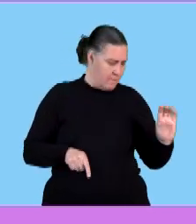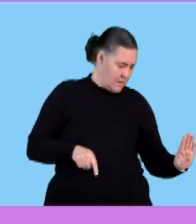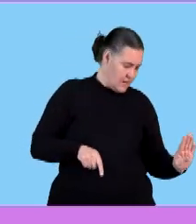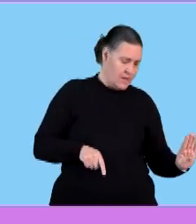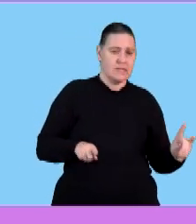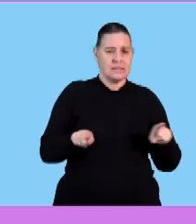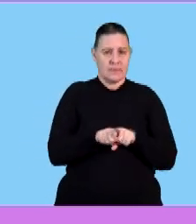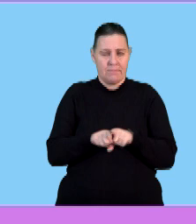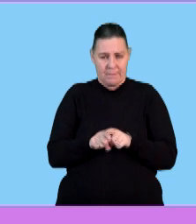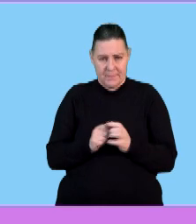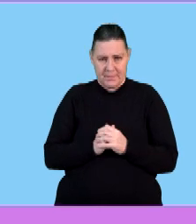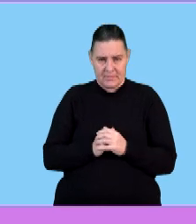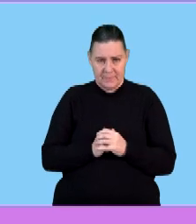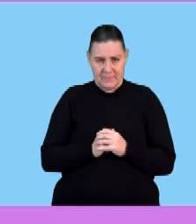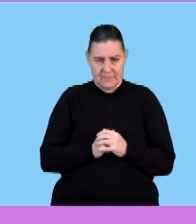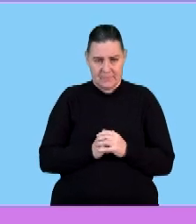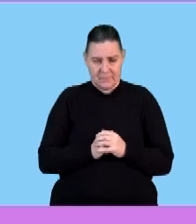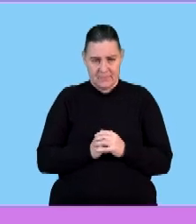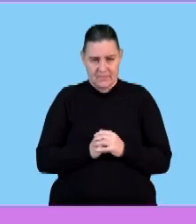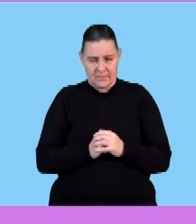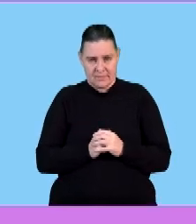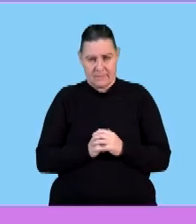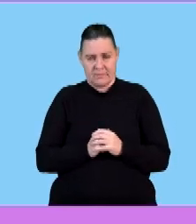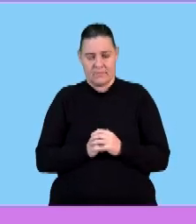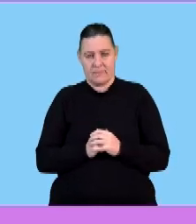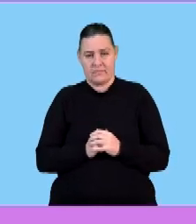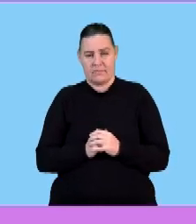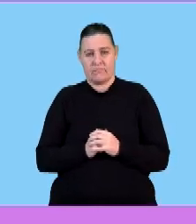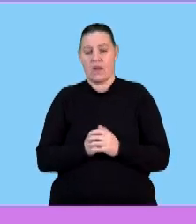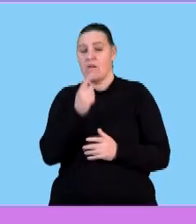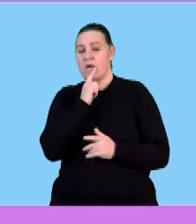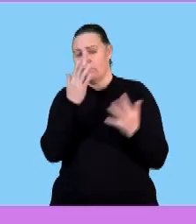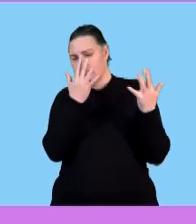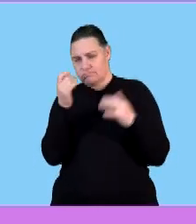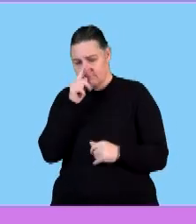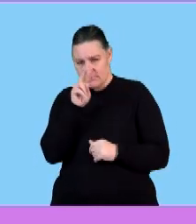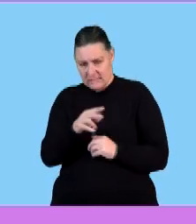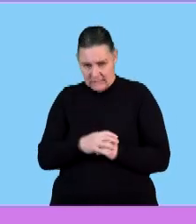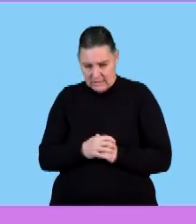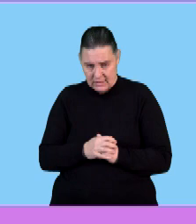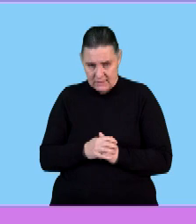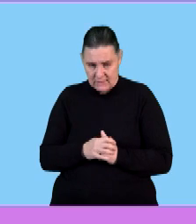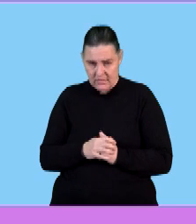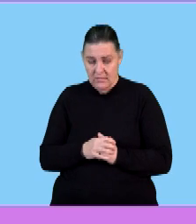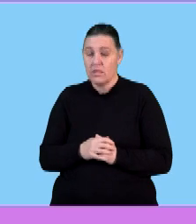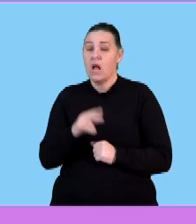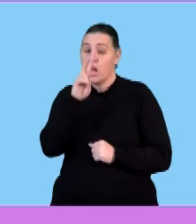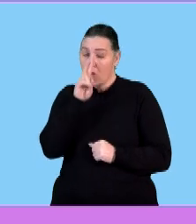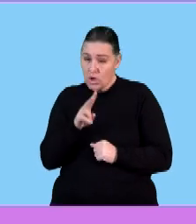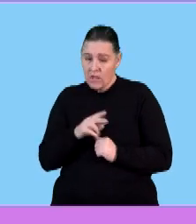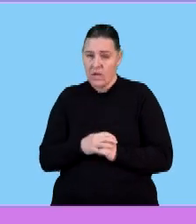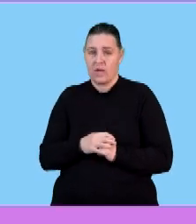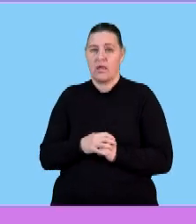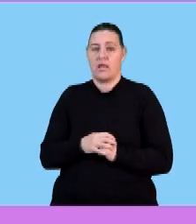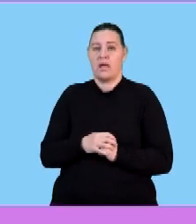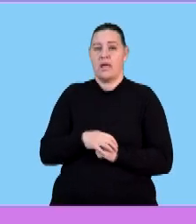also measure B. Let me use a cursor rather. All right, that should also measure B. Now check the formula. The area is the